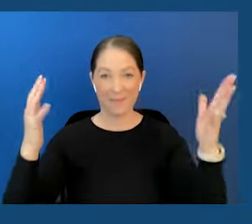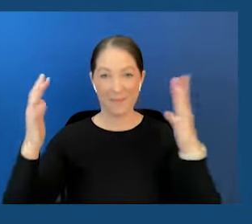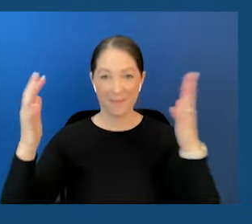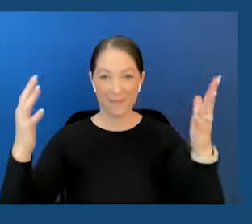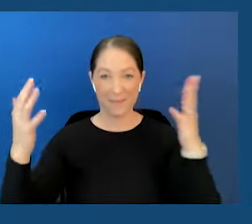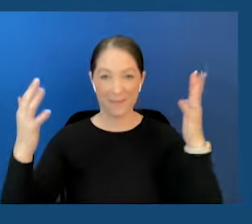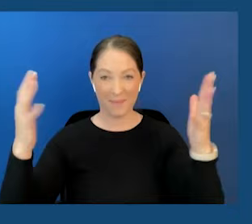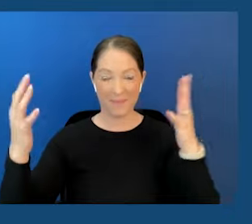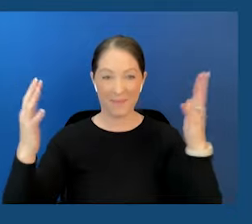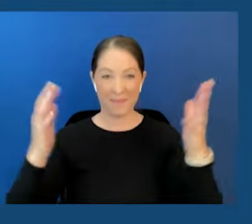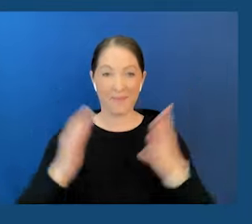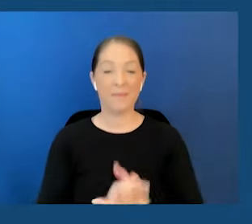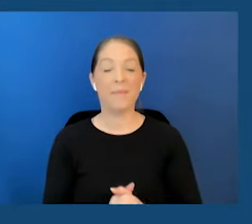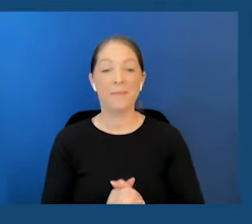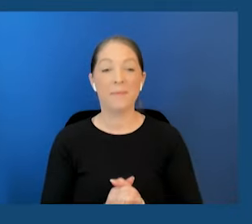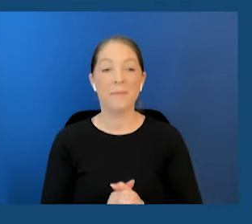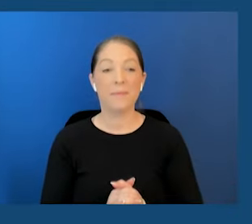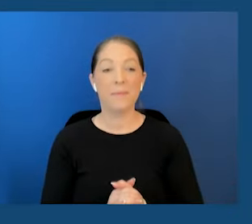The city,